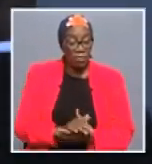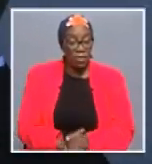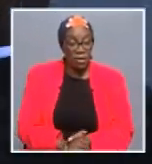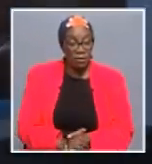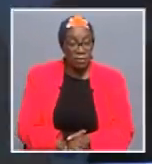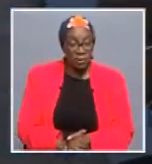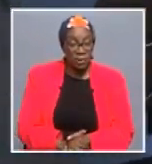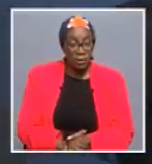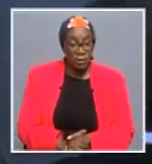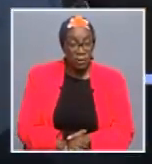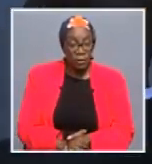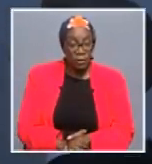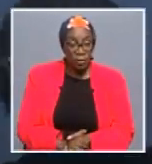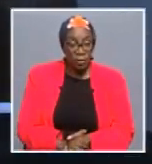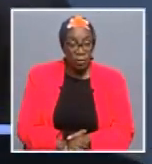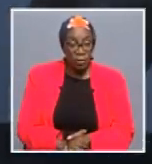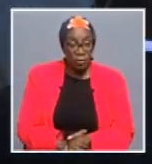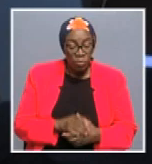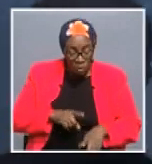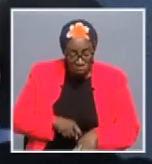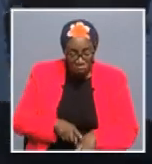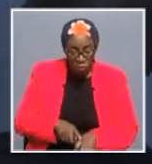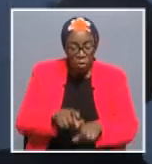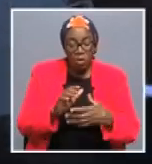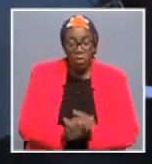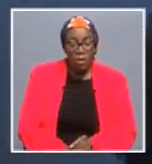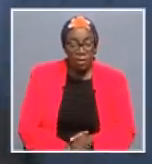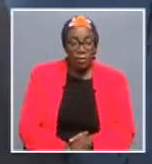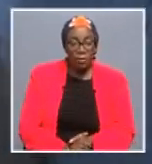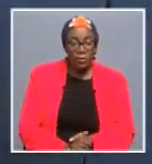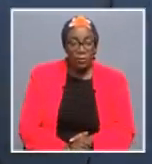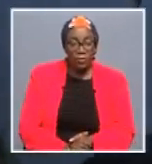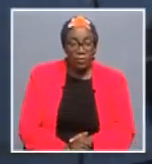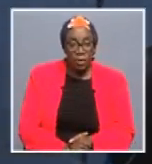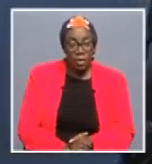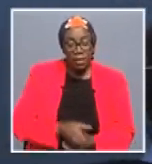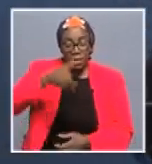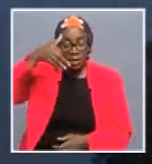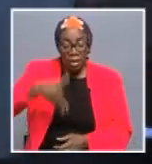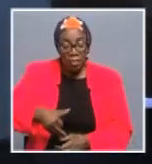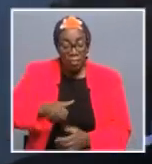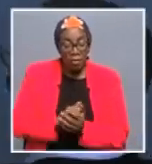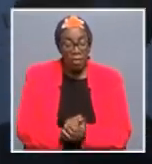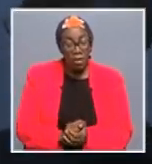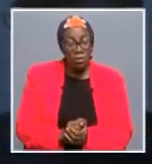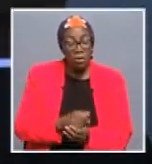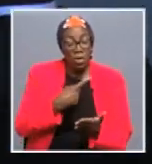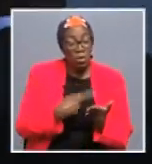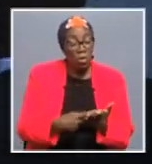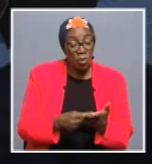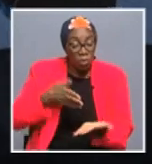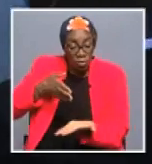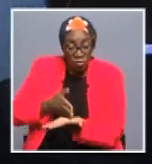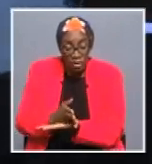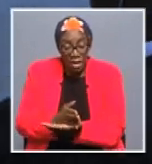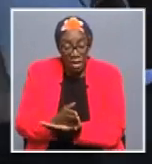complying with the spirit and purport of Chapter 3, the Namibian Bill of Rights, in this case, which recognized